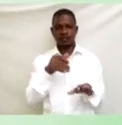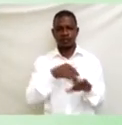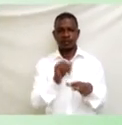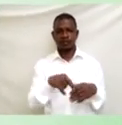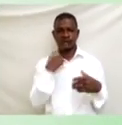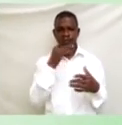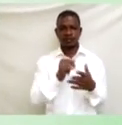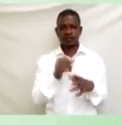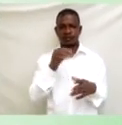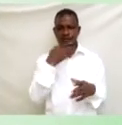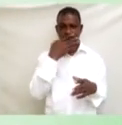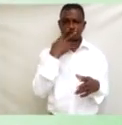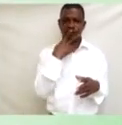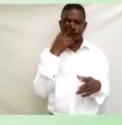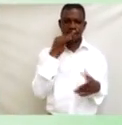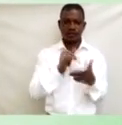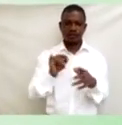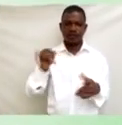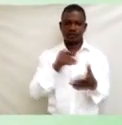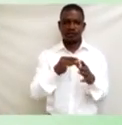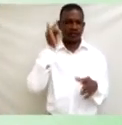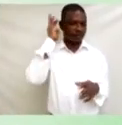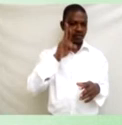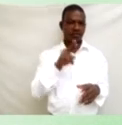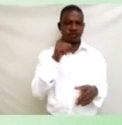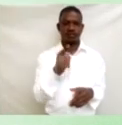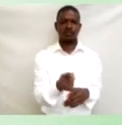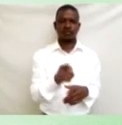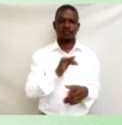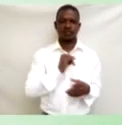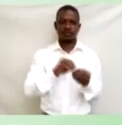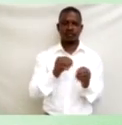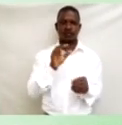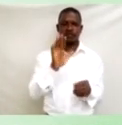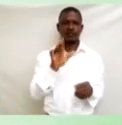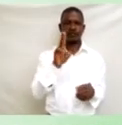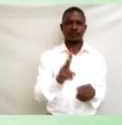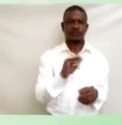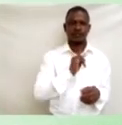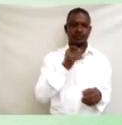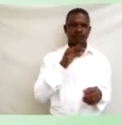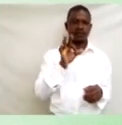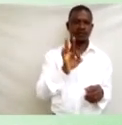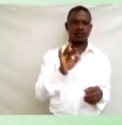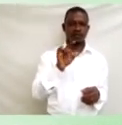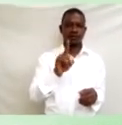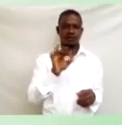1997 says, I'd give up smoking if I were you. Number 52